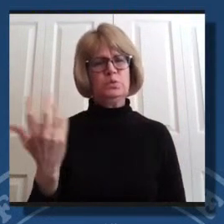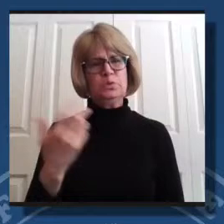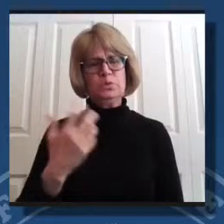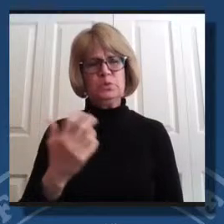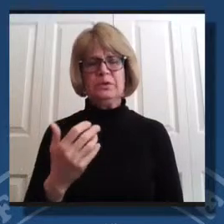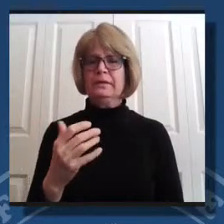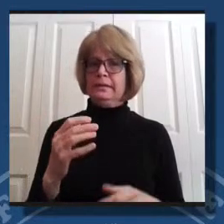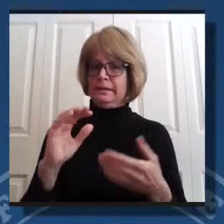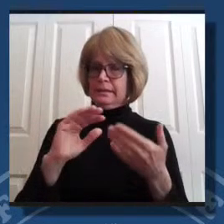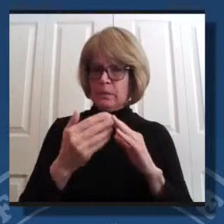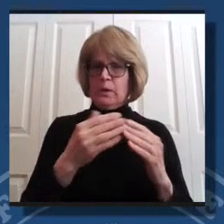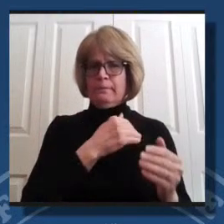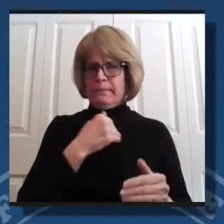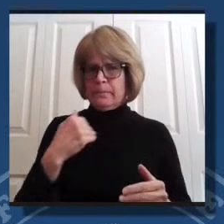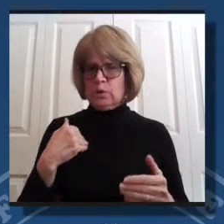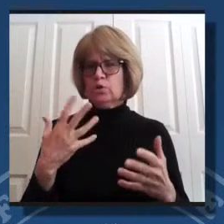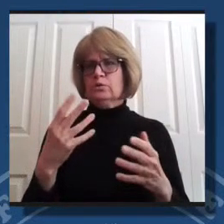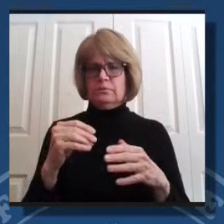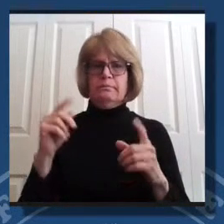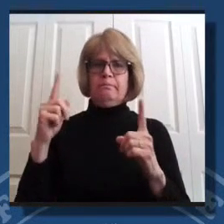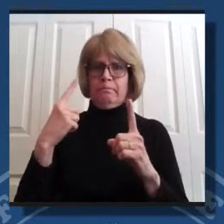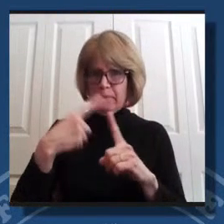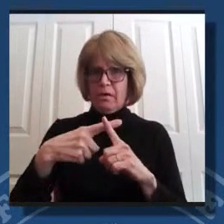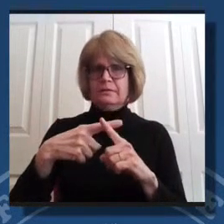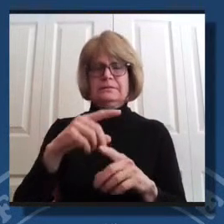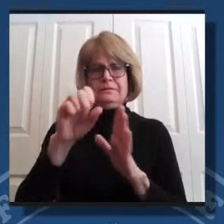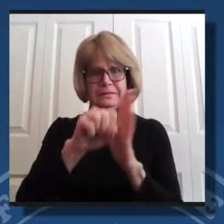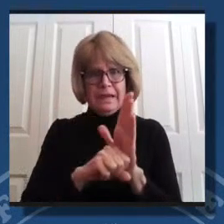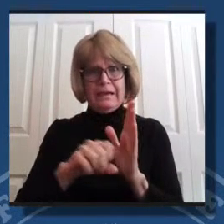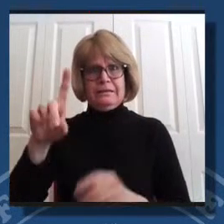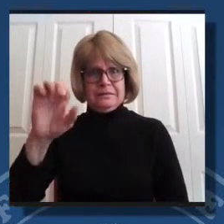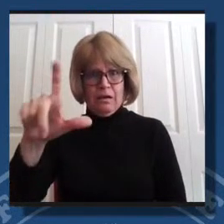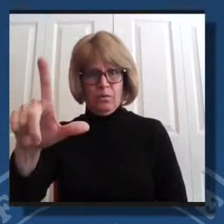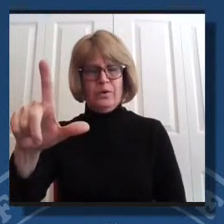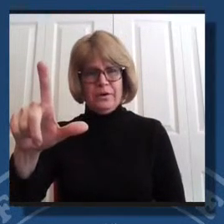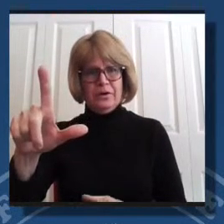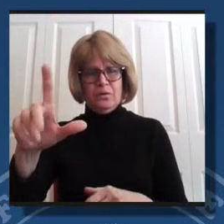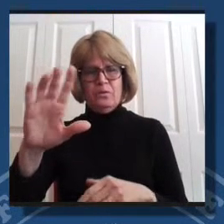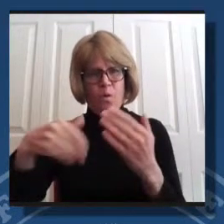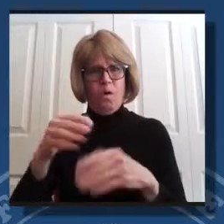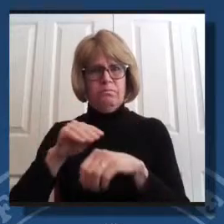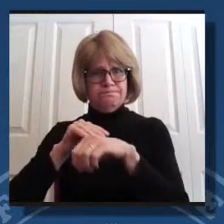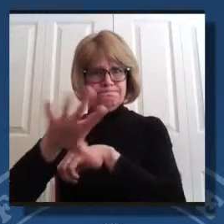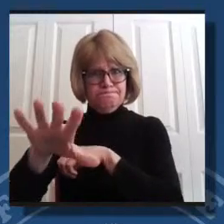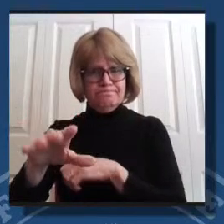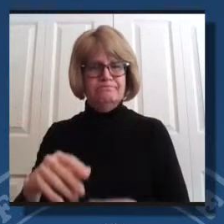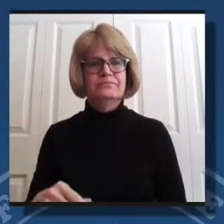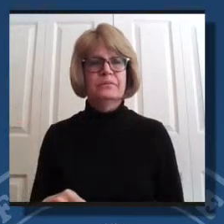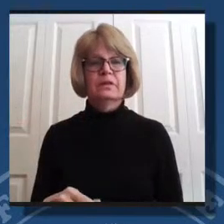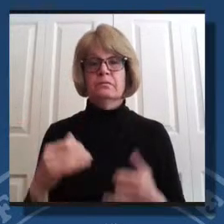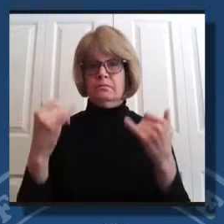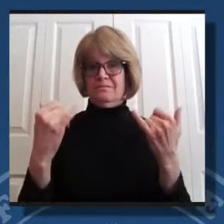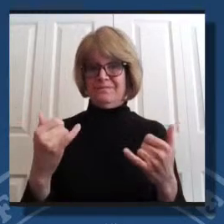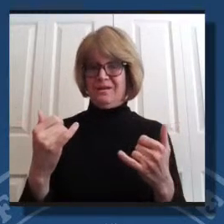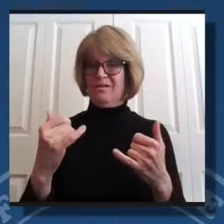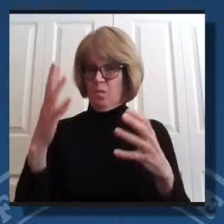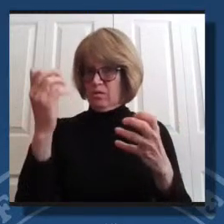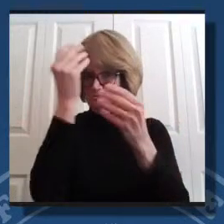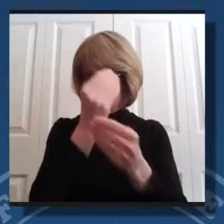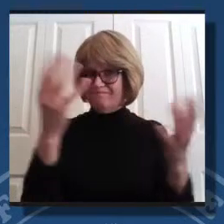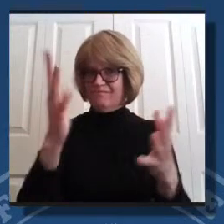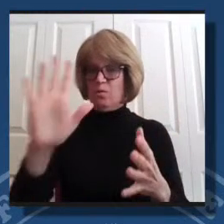have a long-lasting impact on the state of Delaware. Today, we are collectively making you aware of the deadly trend impacting our